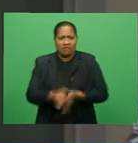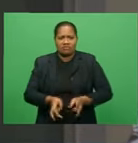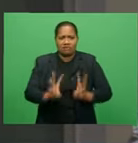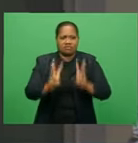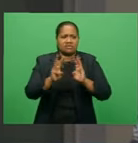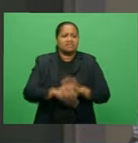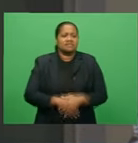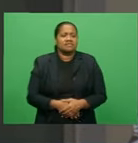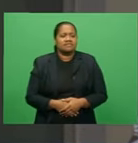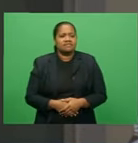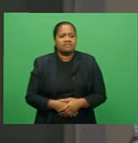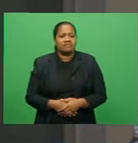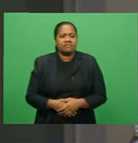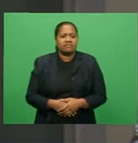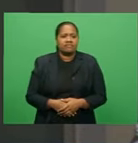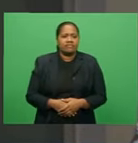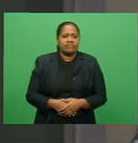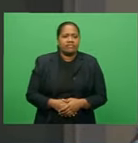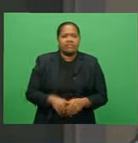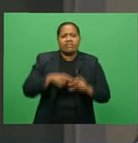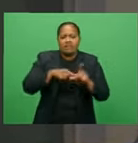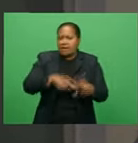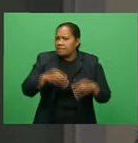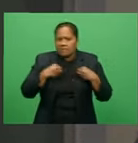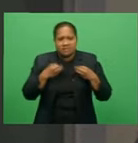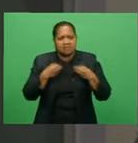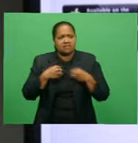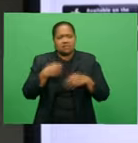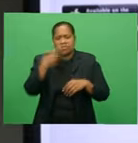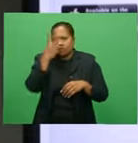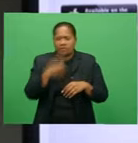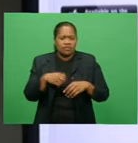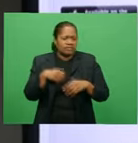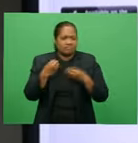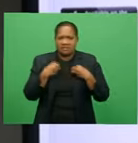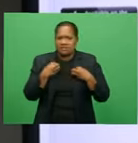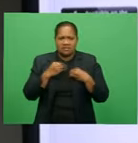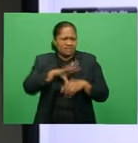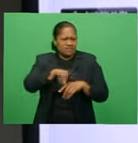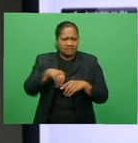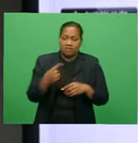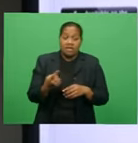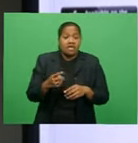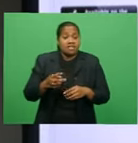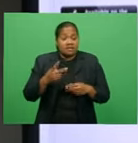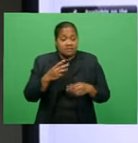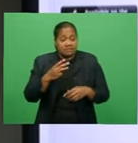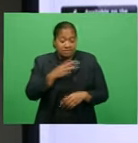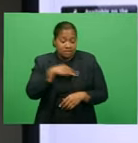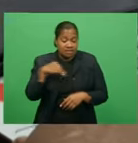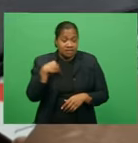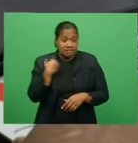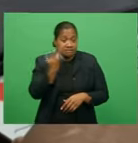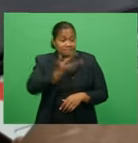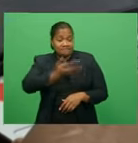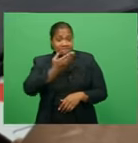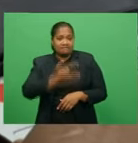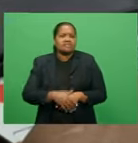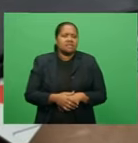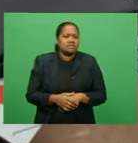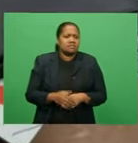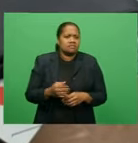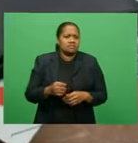big businesses, everyone, you need to be all-encompassing. The Minister for Trade and Tourism is urging the business community not